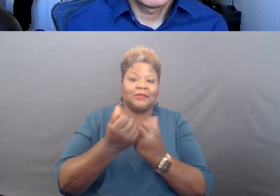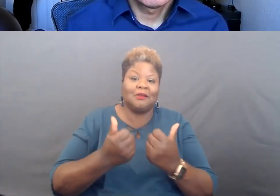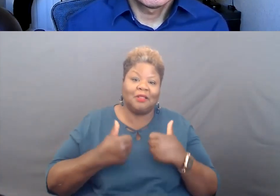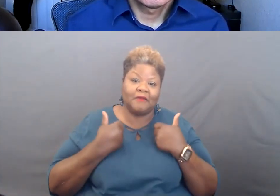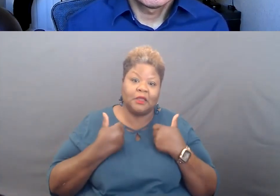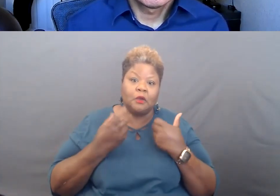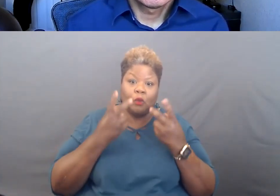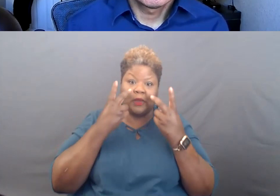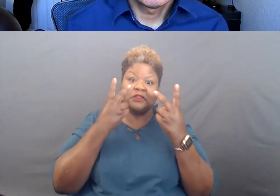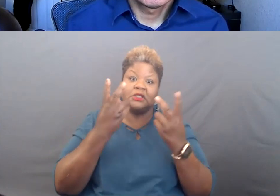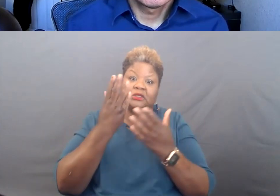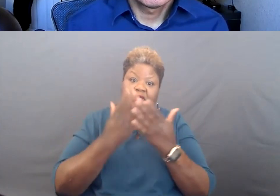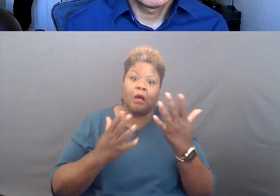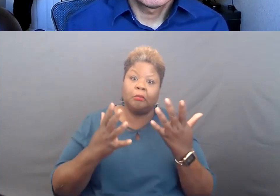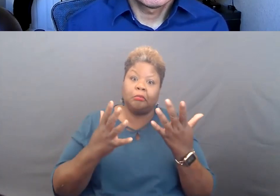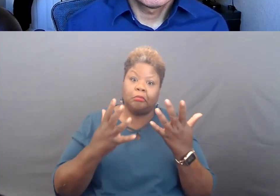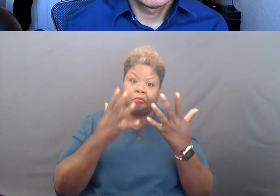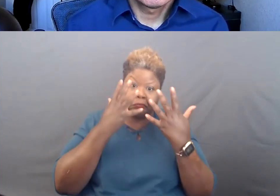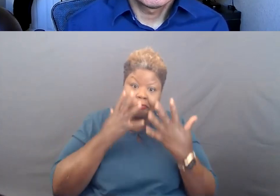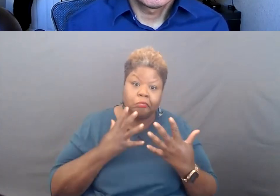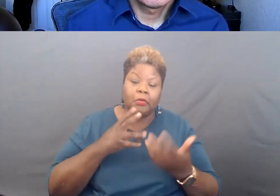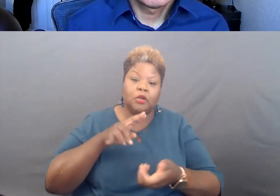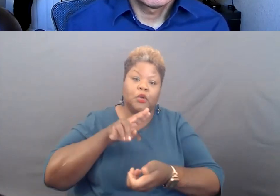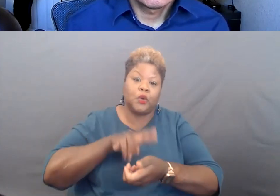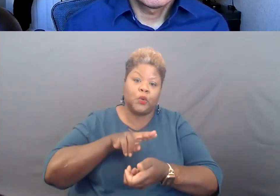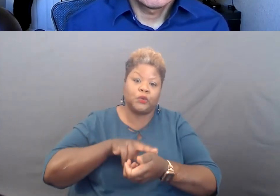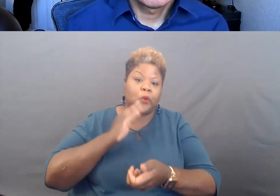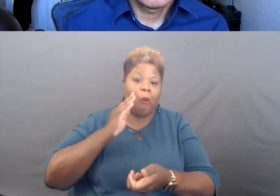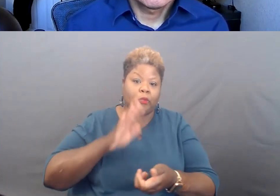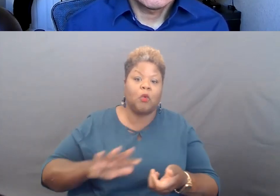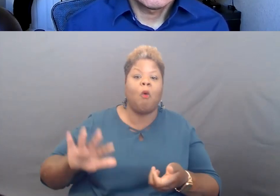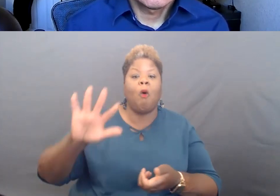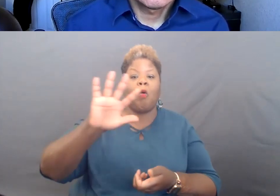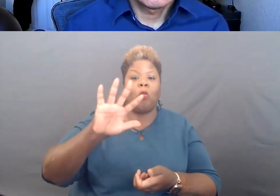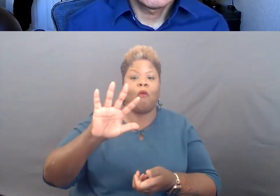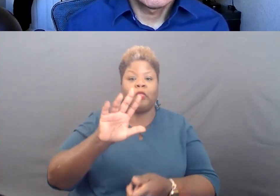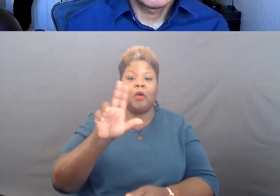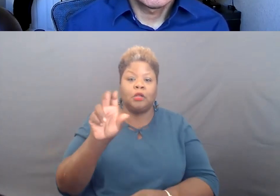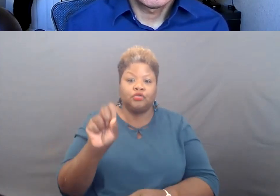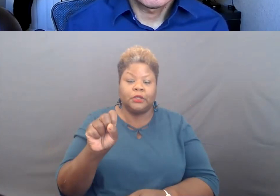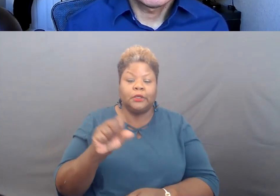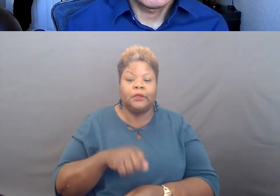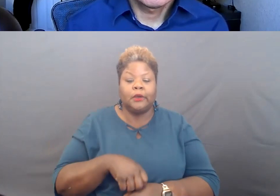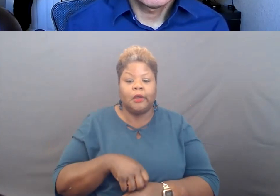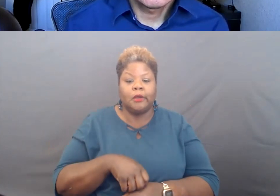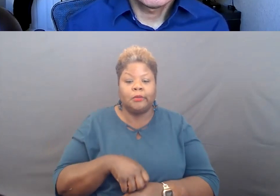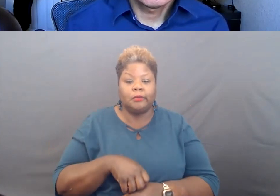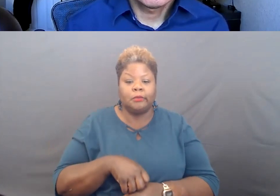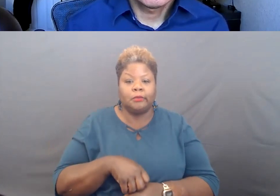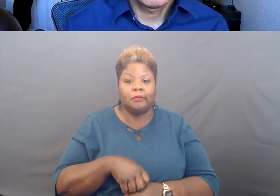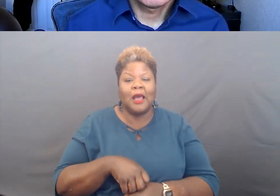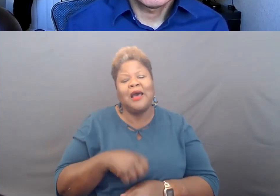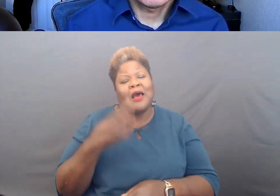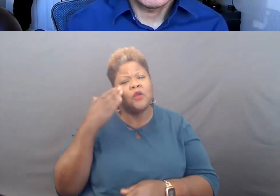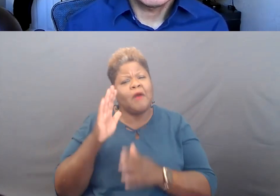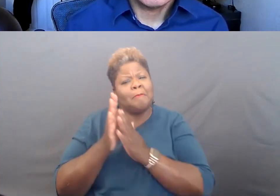some devastation in nursing homes across the country. So that's kind of, I don't know if I would say I'm passionate about it.